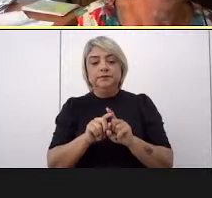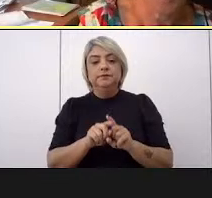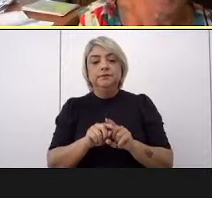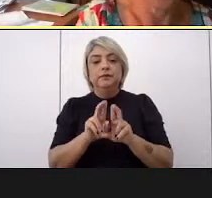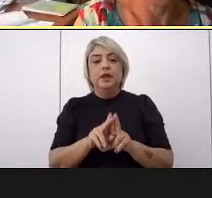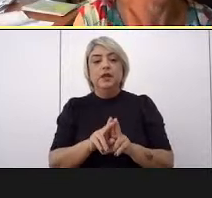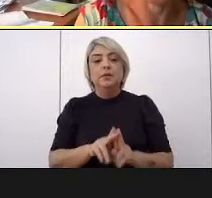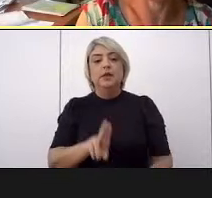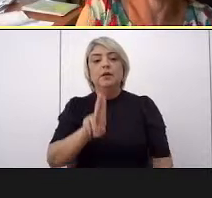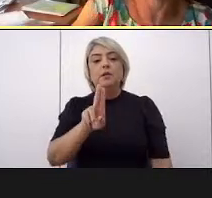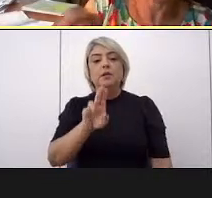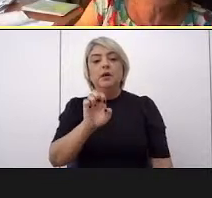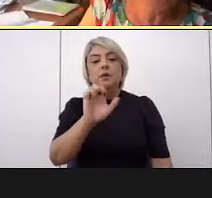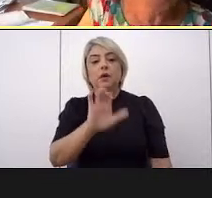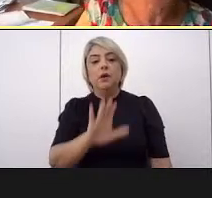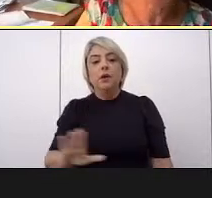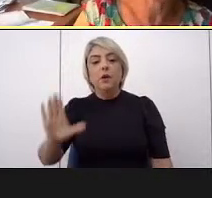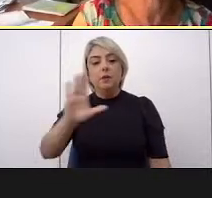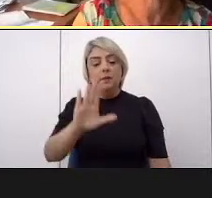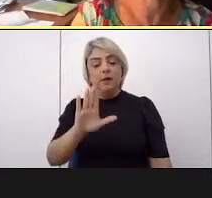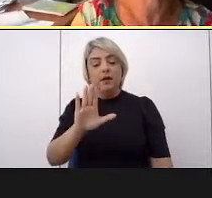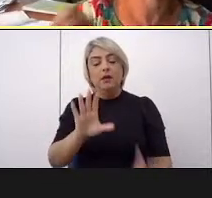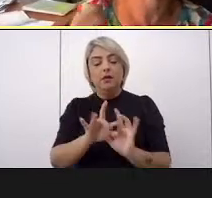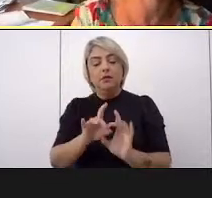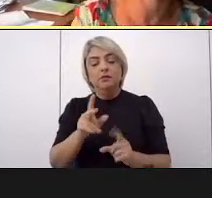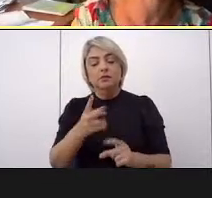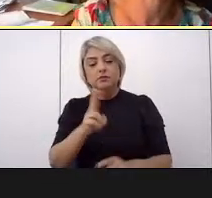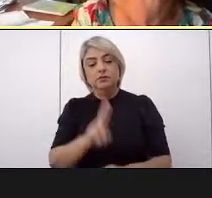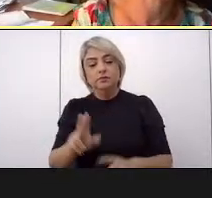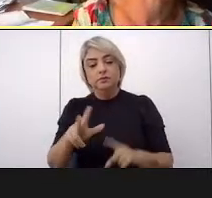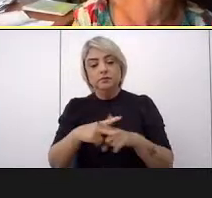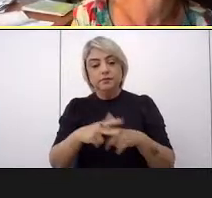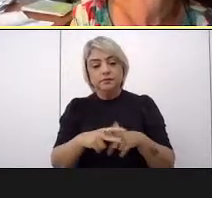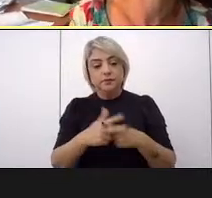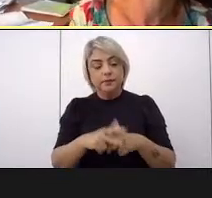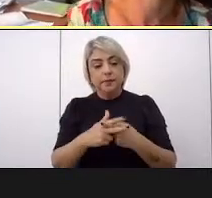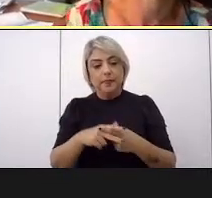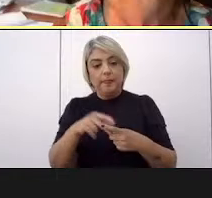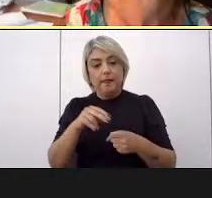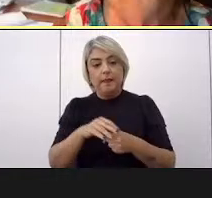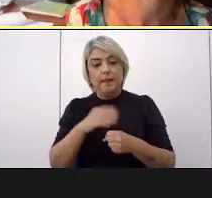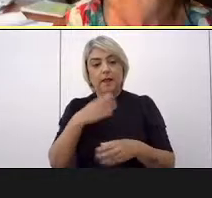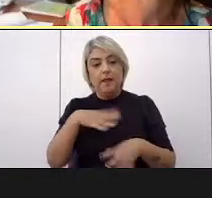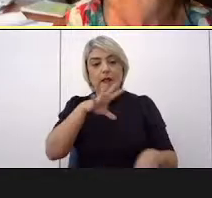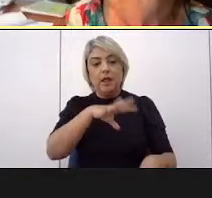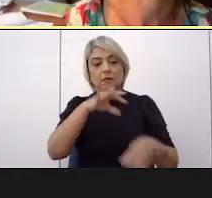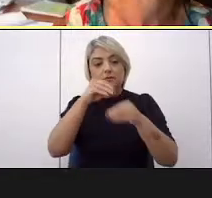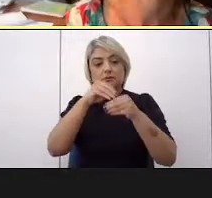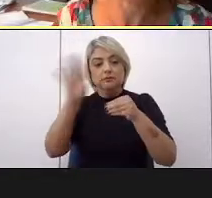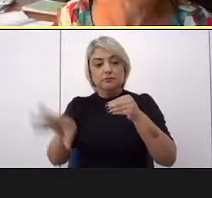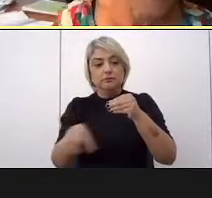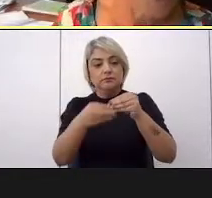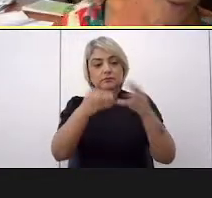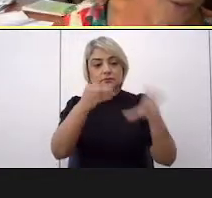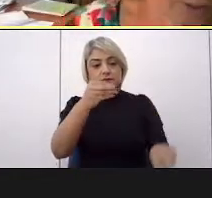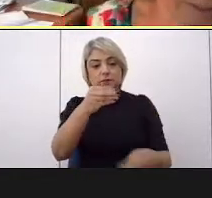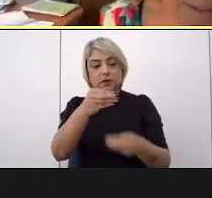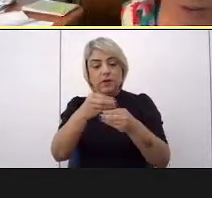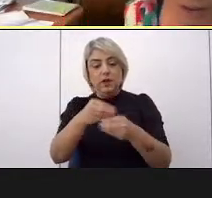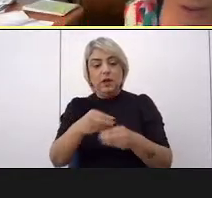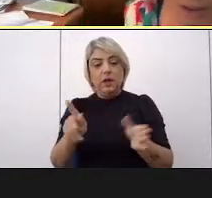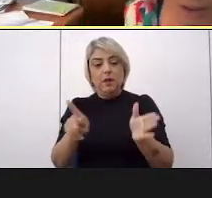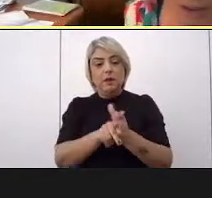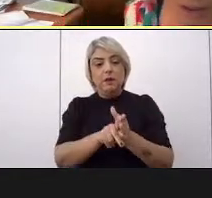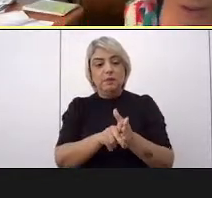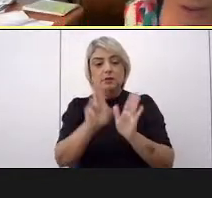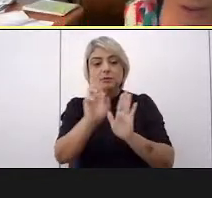uses them and reincorporate them in their own regulations. And this is the case, for instance,